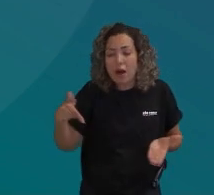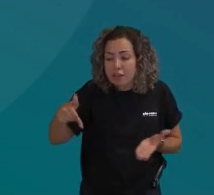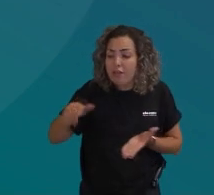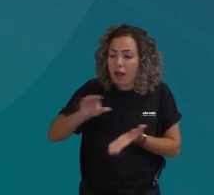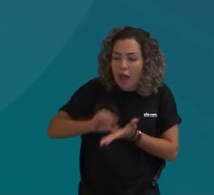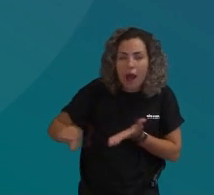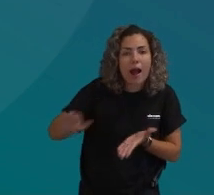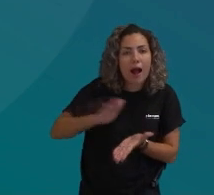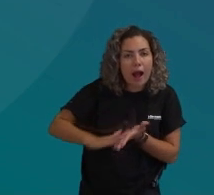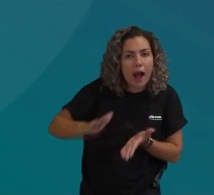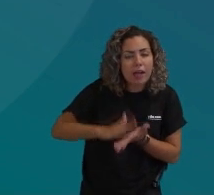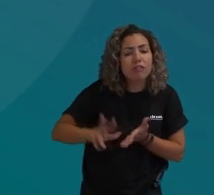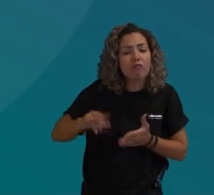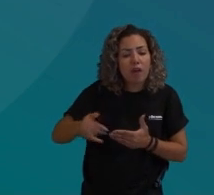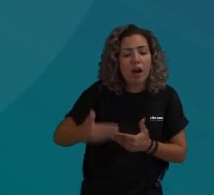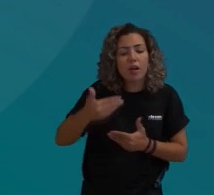us.